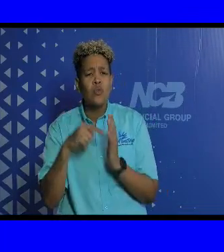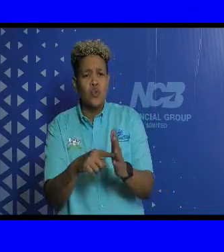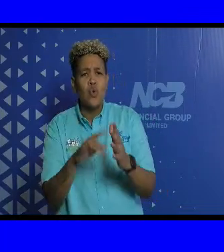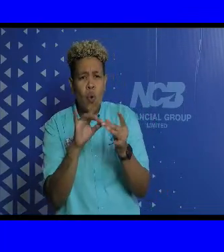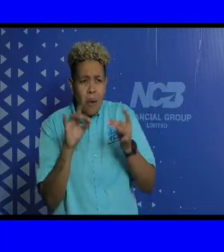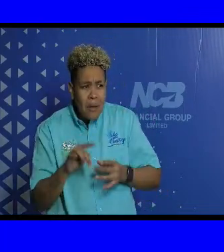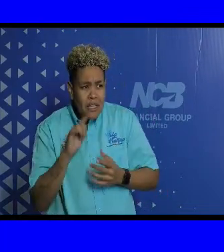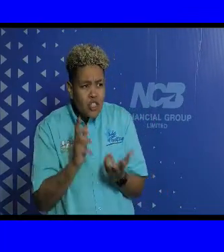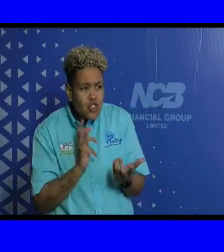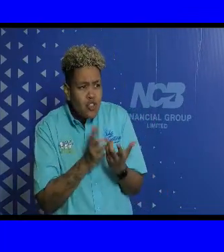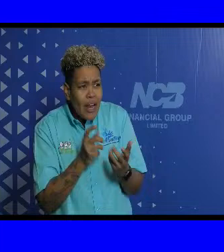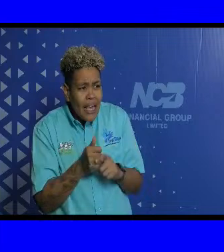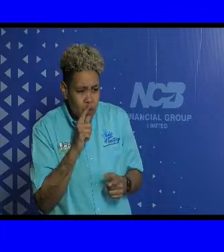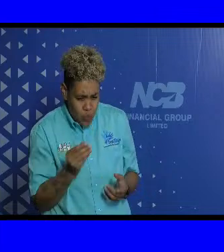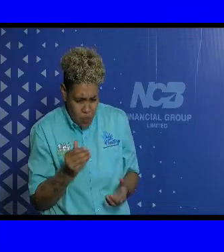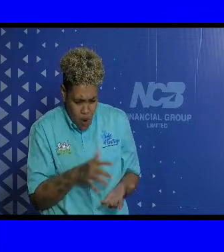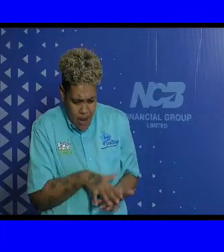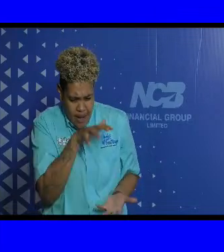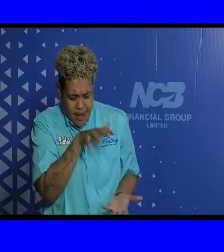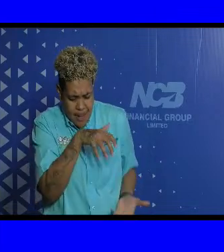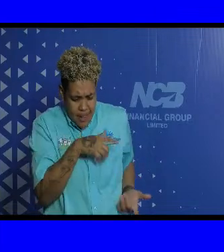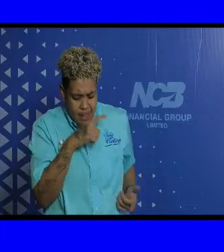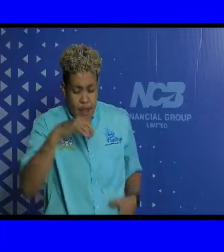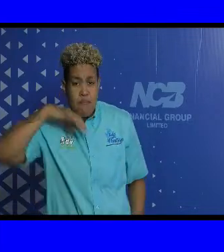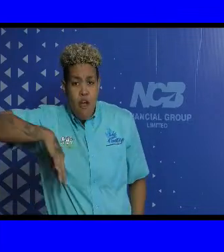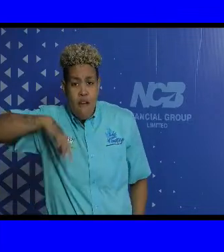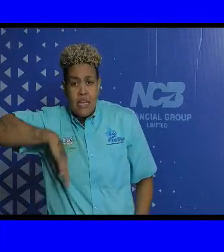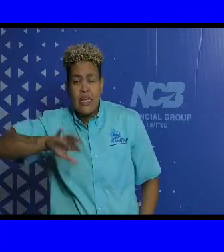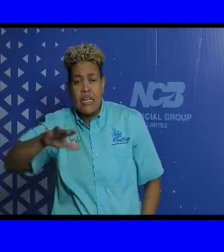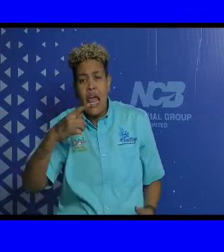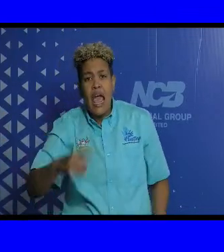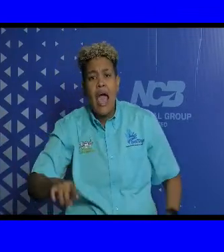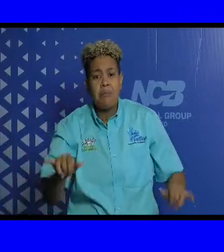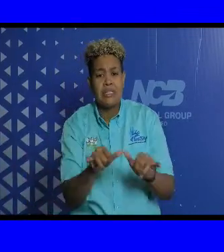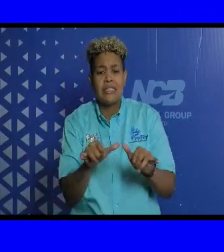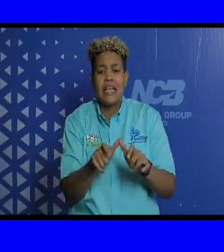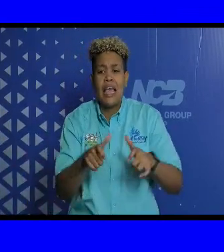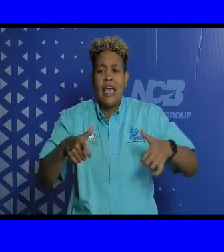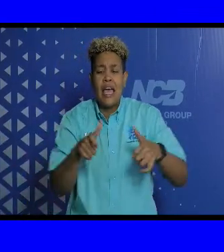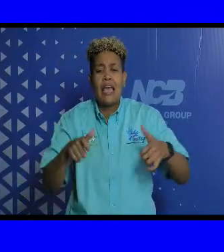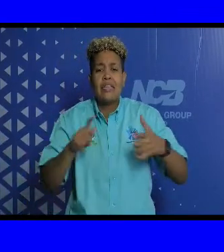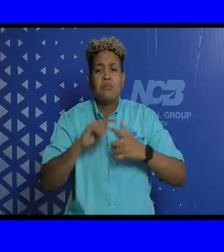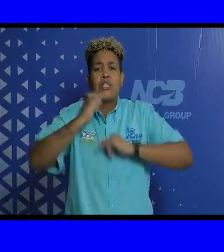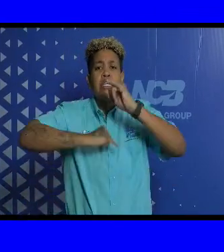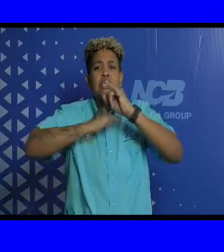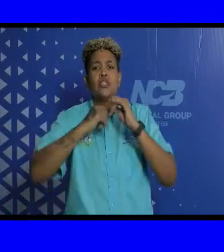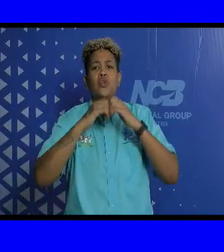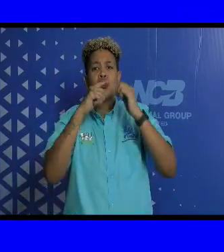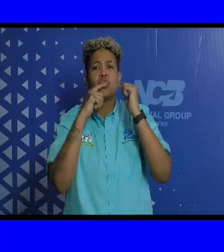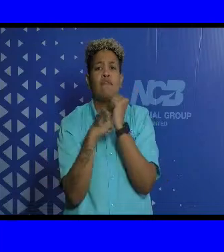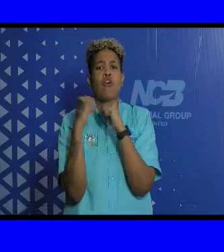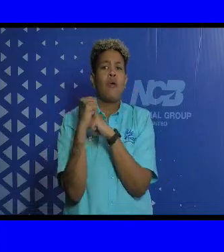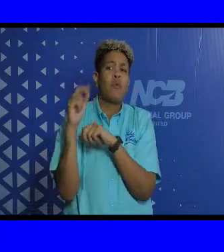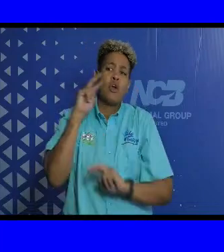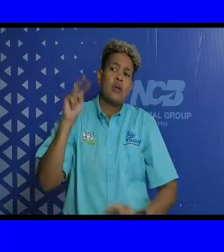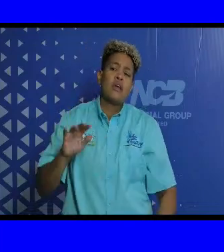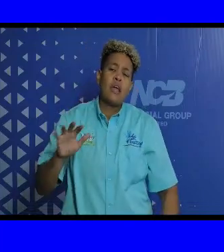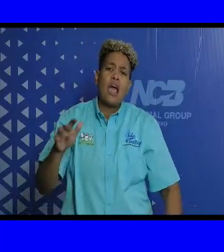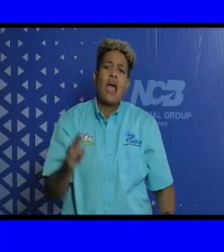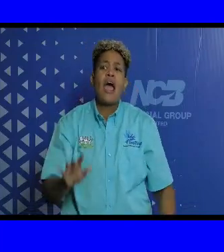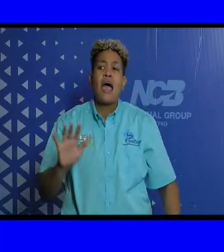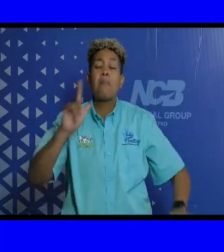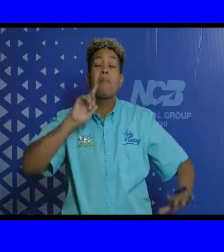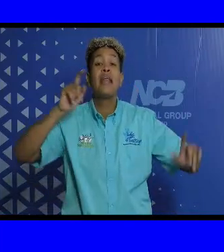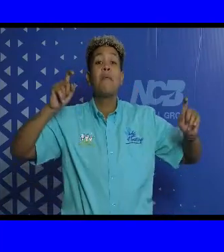being related to capitalization, profitability, size, and institutional framework.